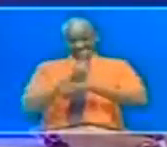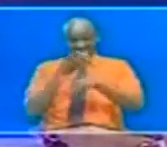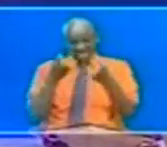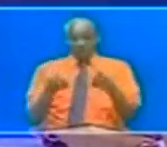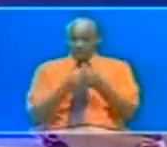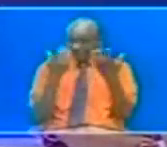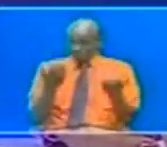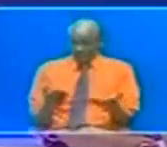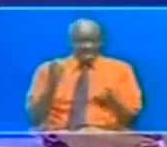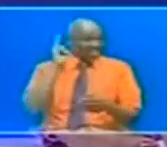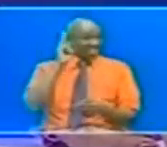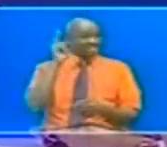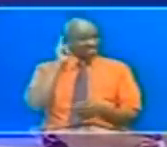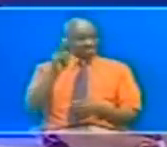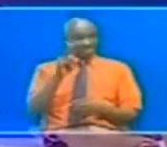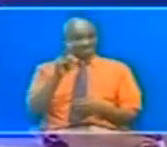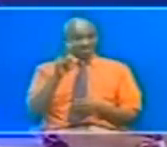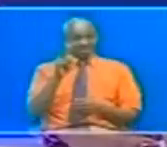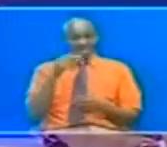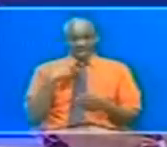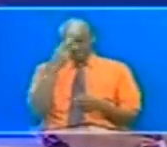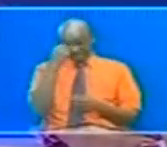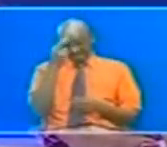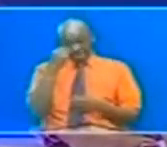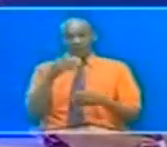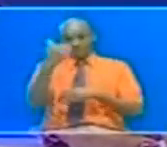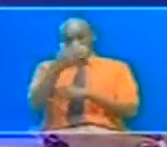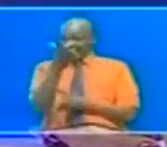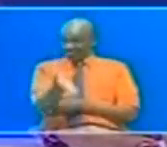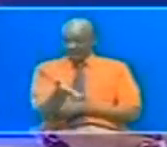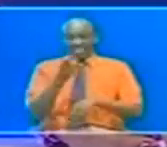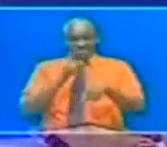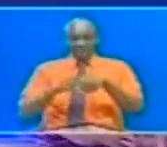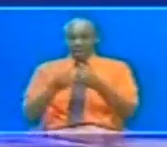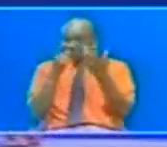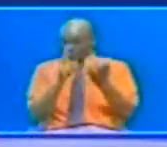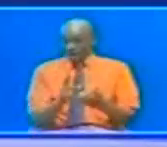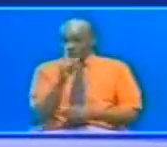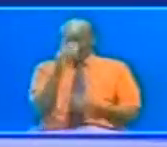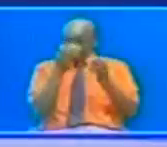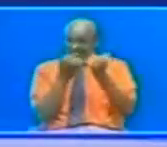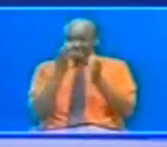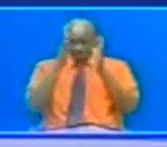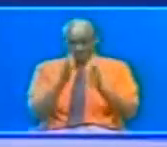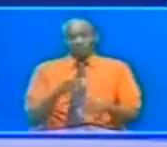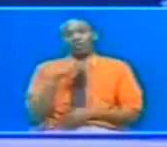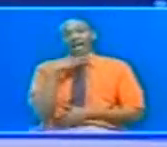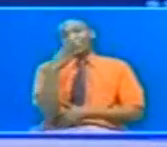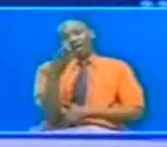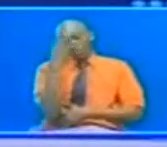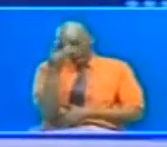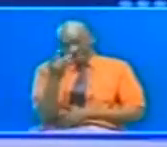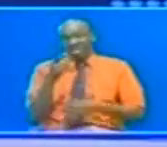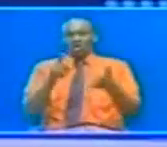high along the Kisii Transmara border following the shooting to death of a trader by police who were dispersing a group of